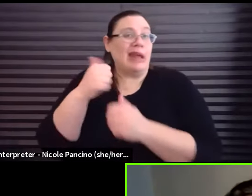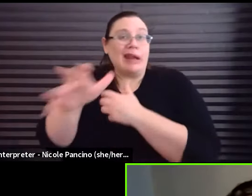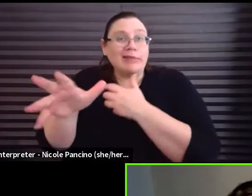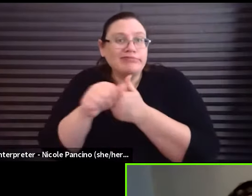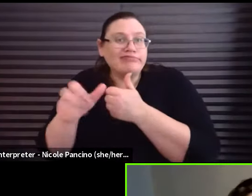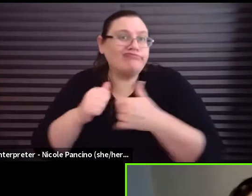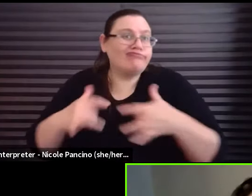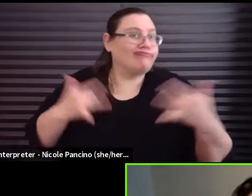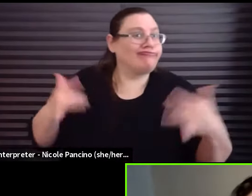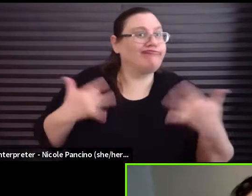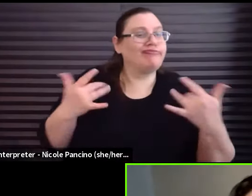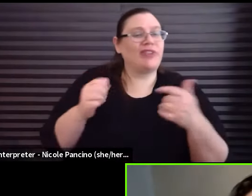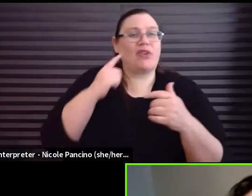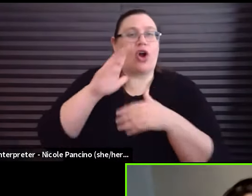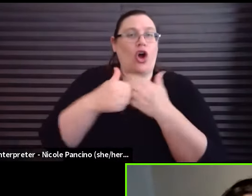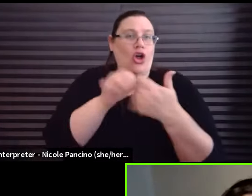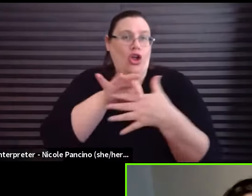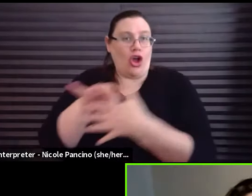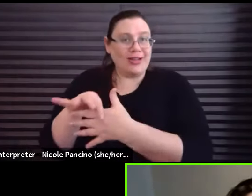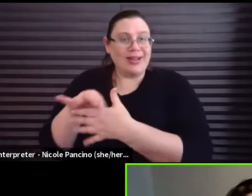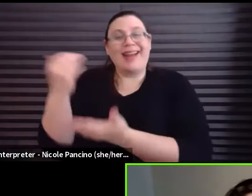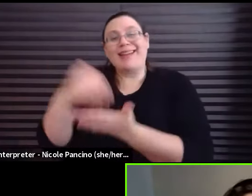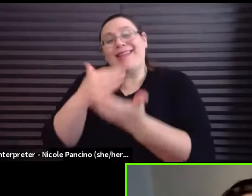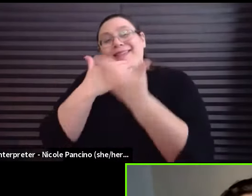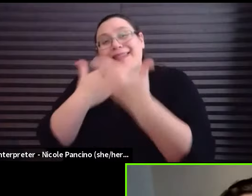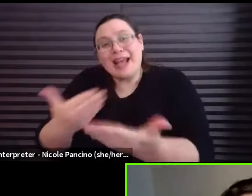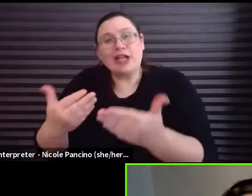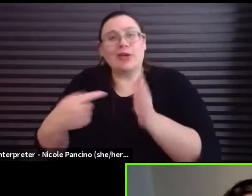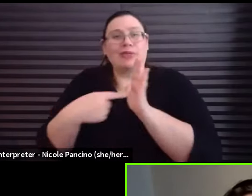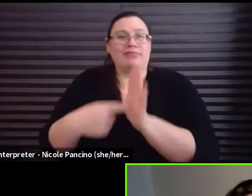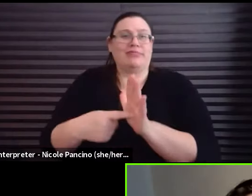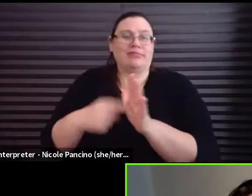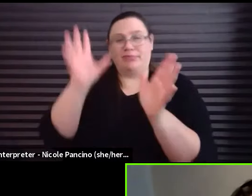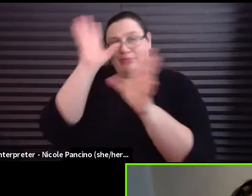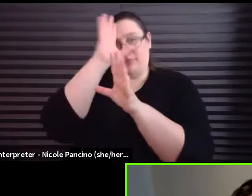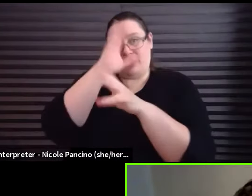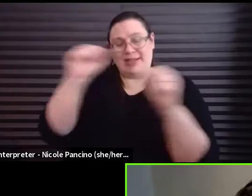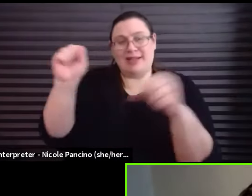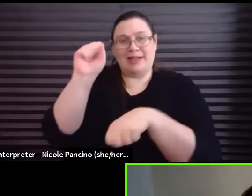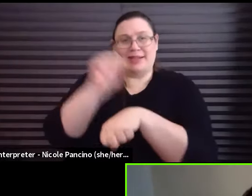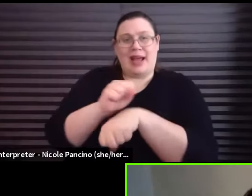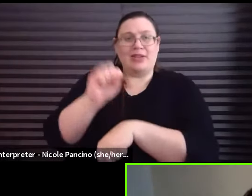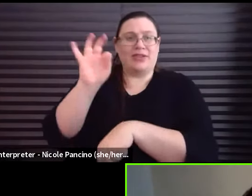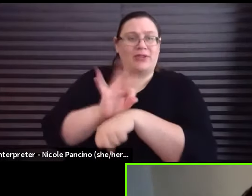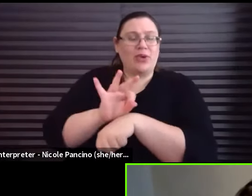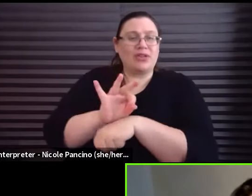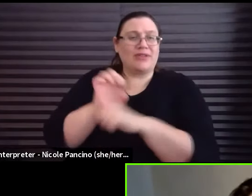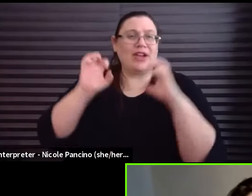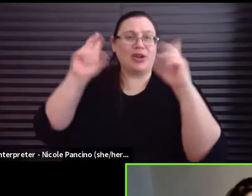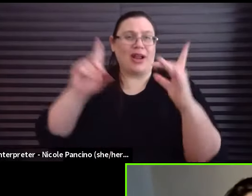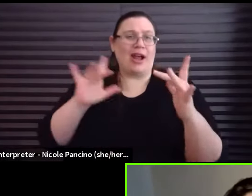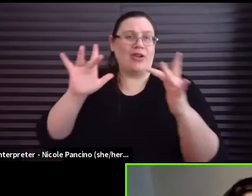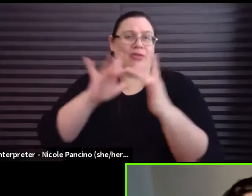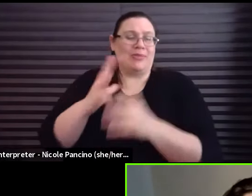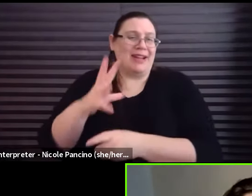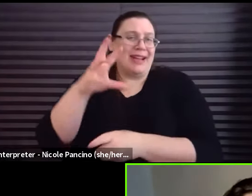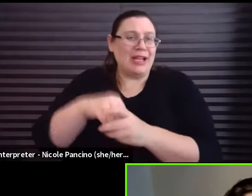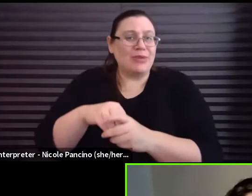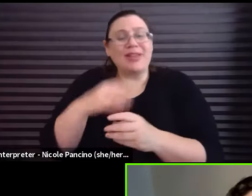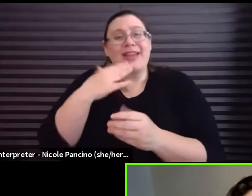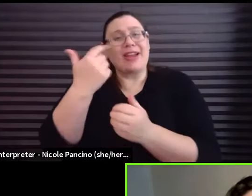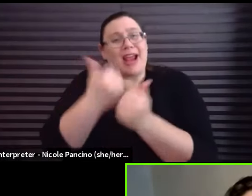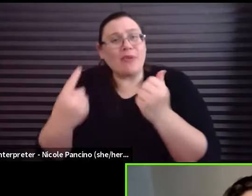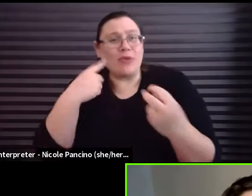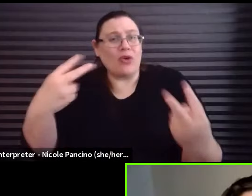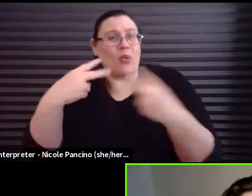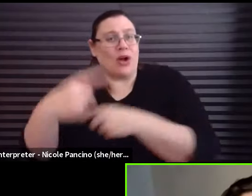of this content. Again, thank you on behalf of the President's Task Force of Education, Outreach, and Engagement. I want to thank everybody for tuning in